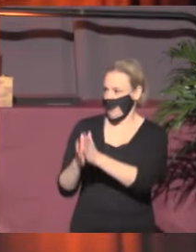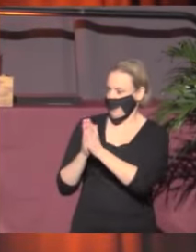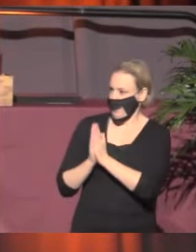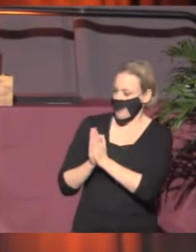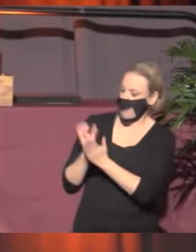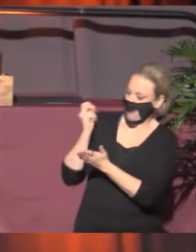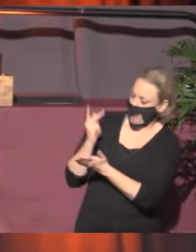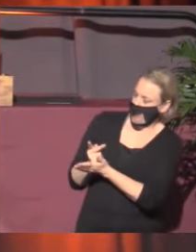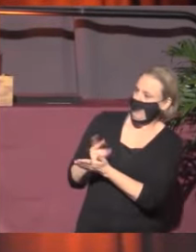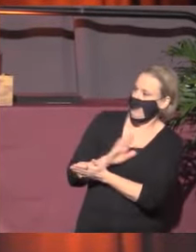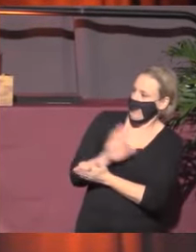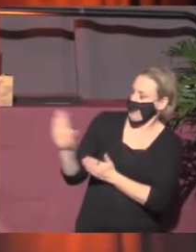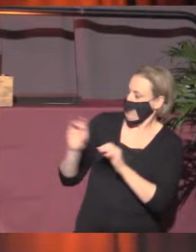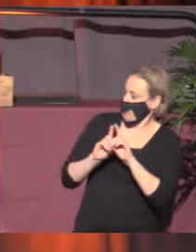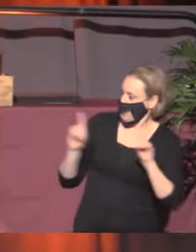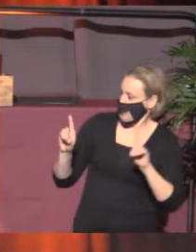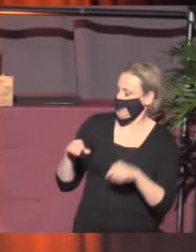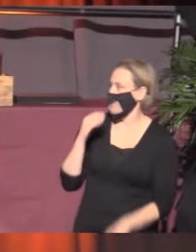degrees.